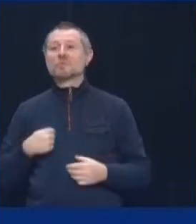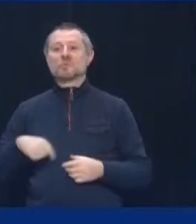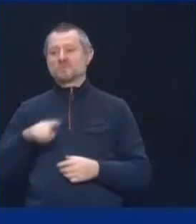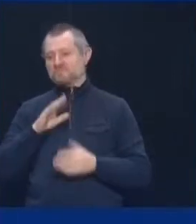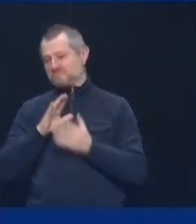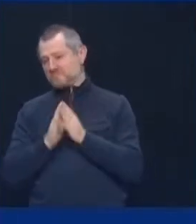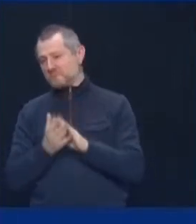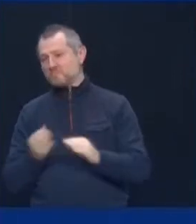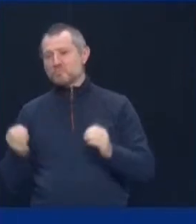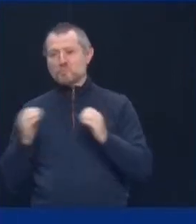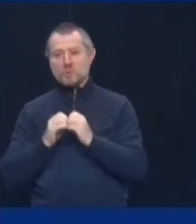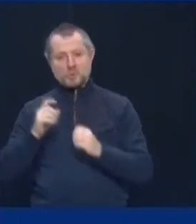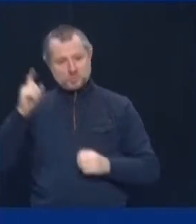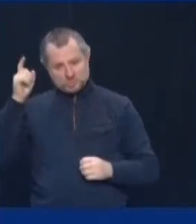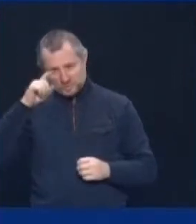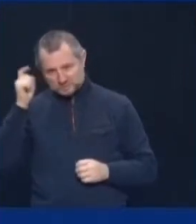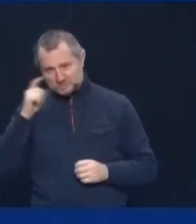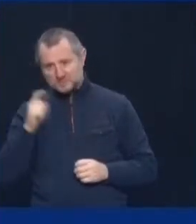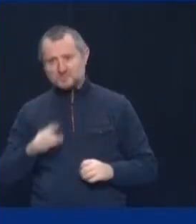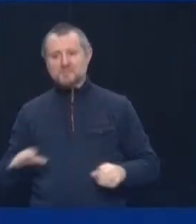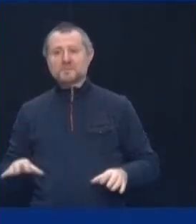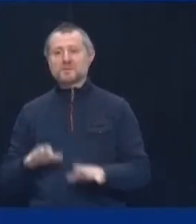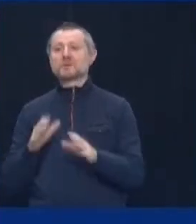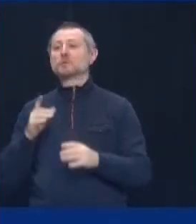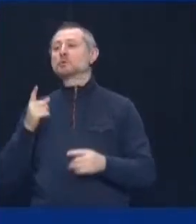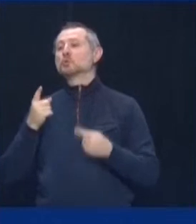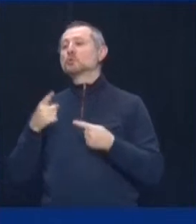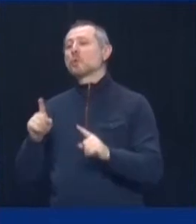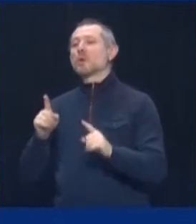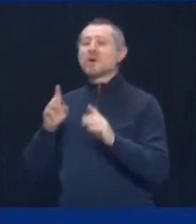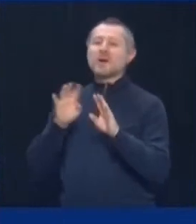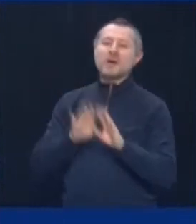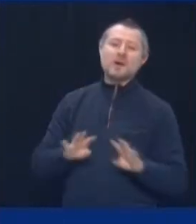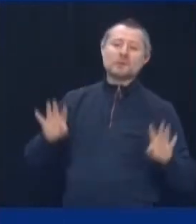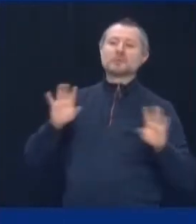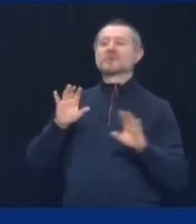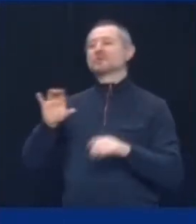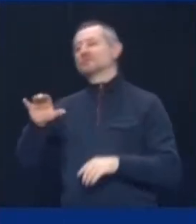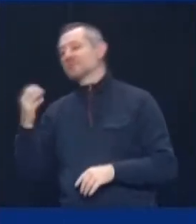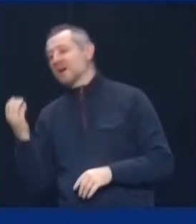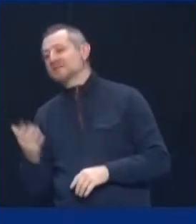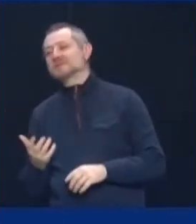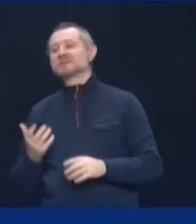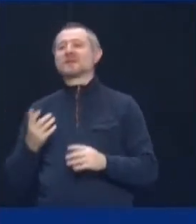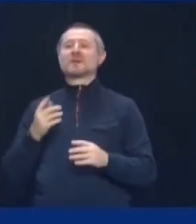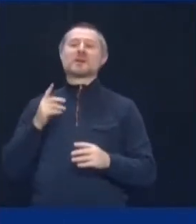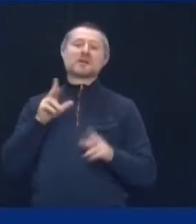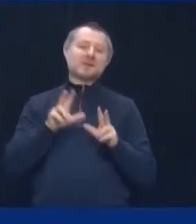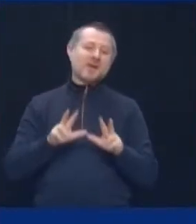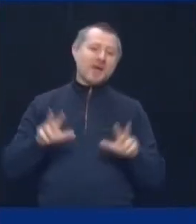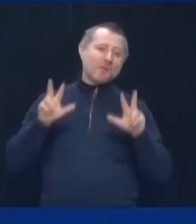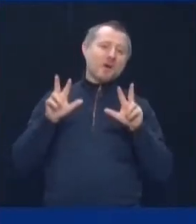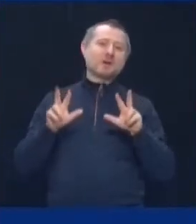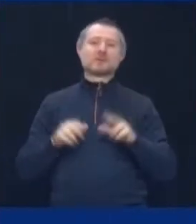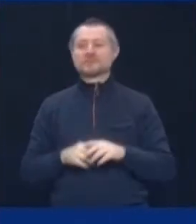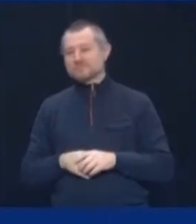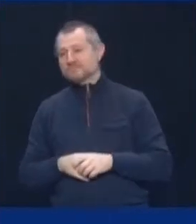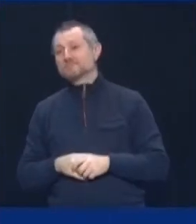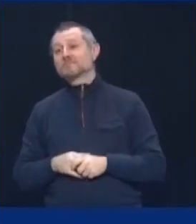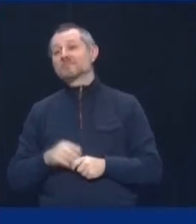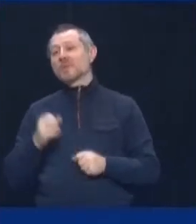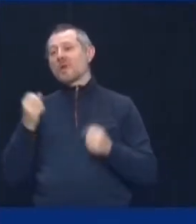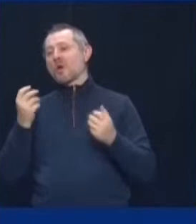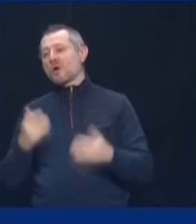prudent through Hanukkah, Christmas, Kwanzaa, et cetera, because I think they saw what happened in